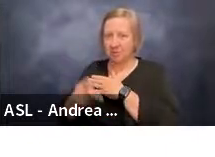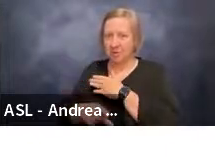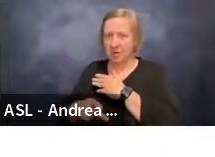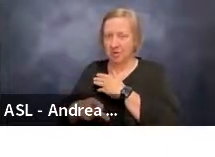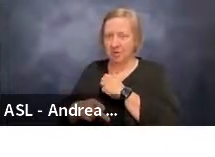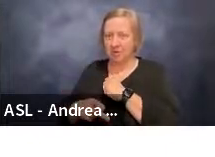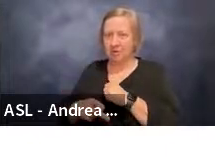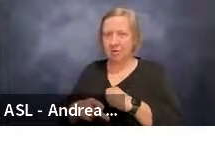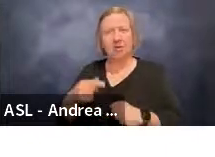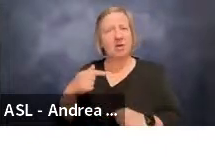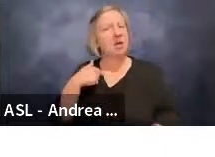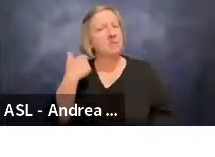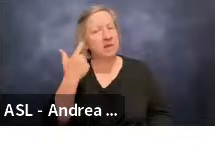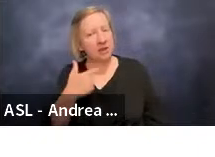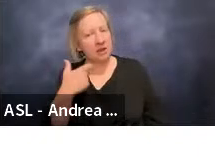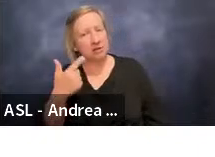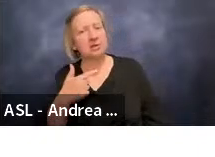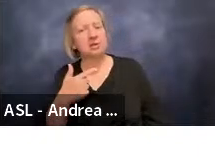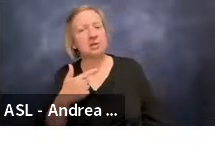So I'm in London.